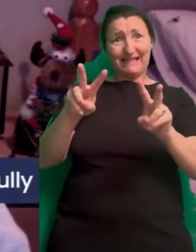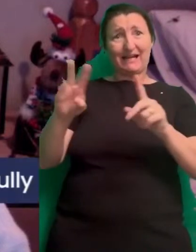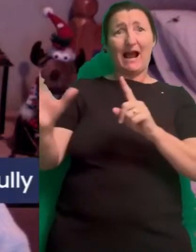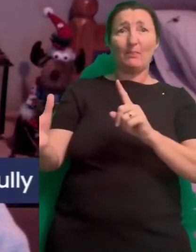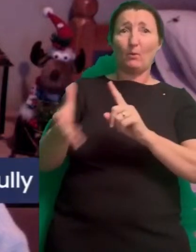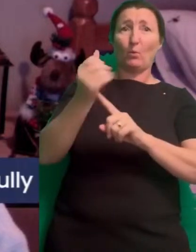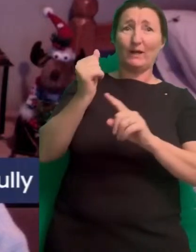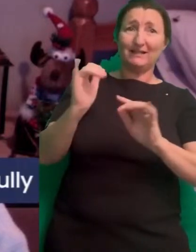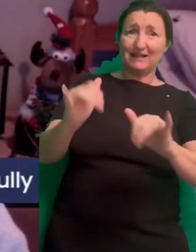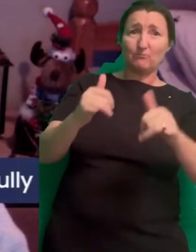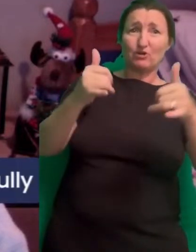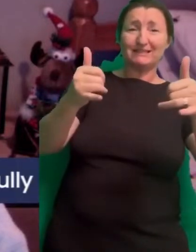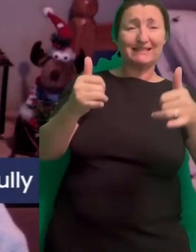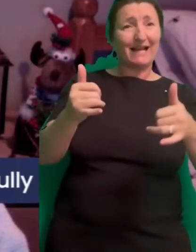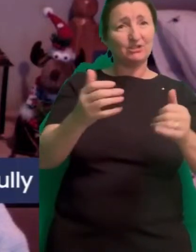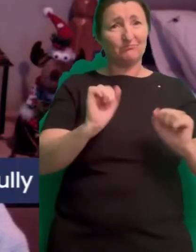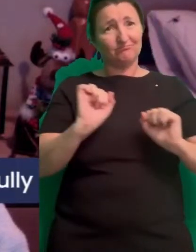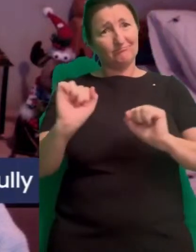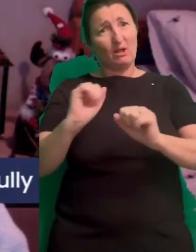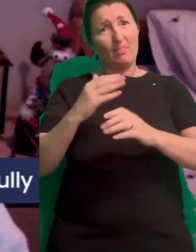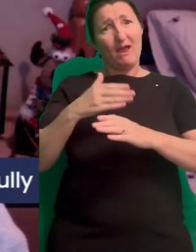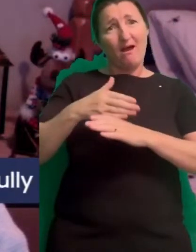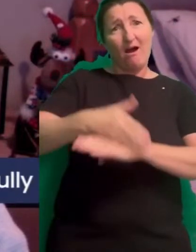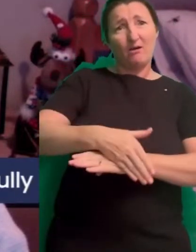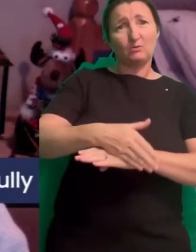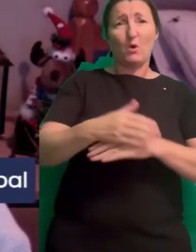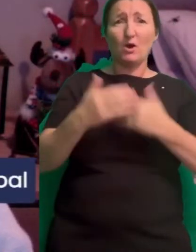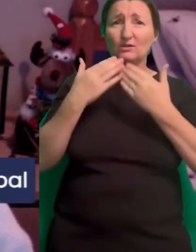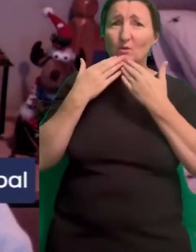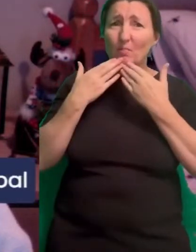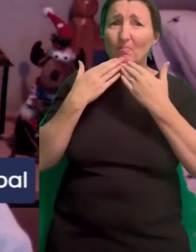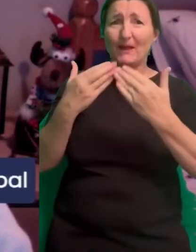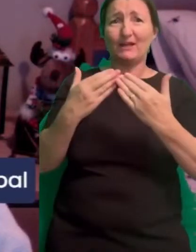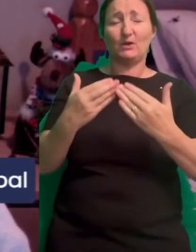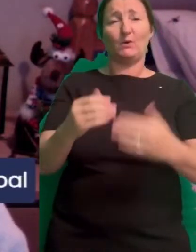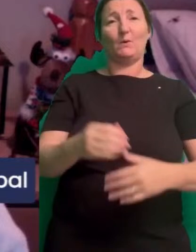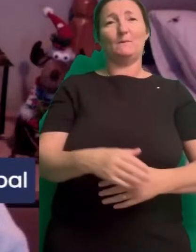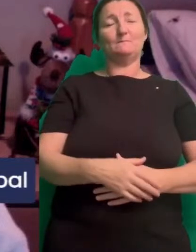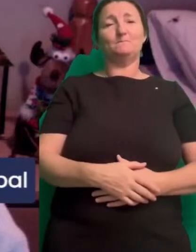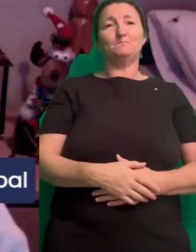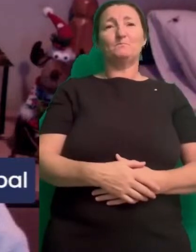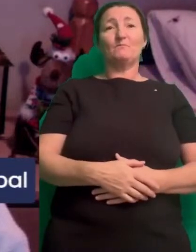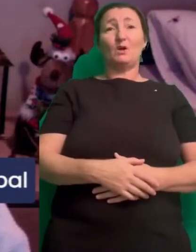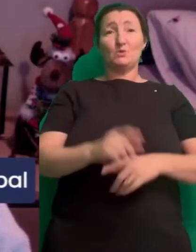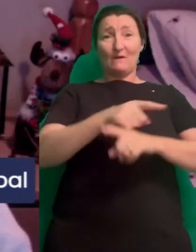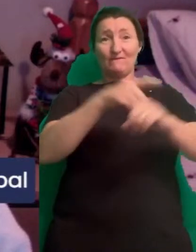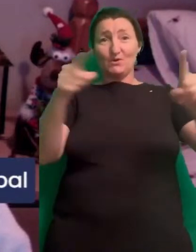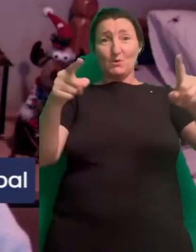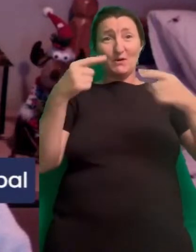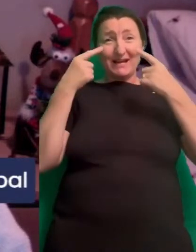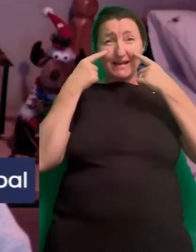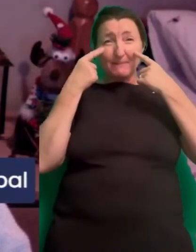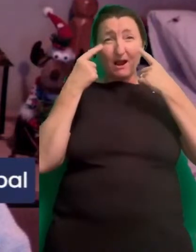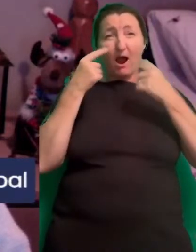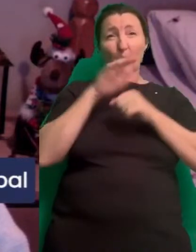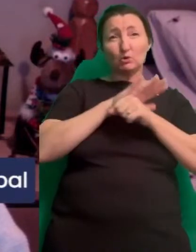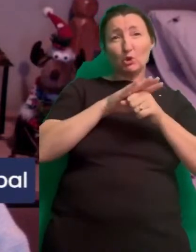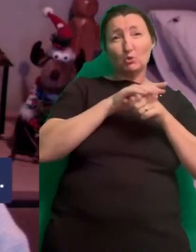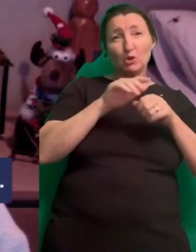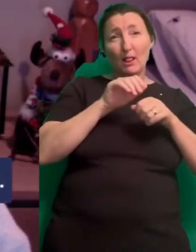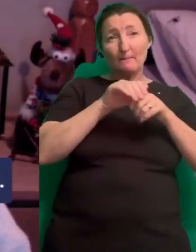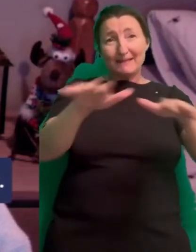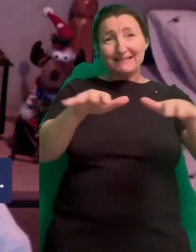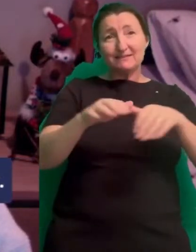stay tuned to our socials to follow more for the awards, hopefully next year, where we will open them around